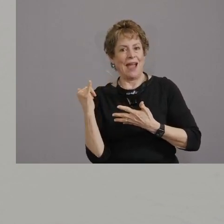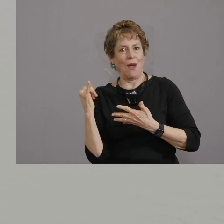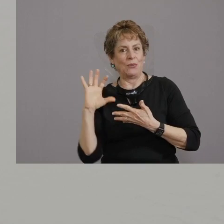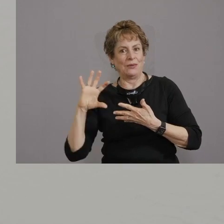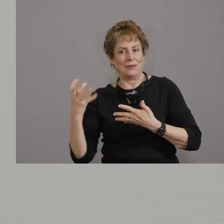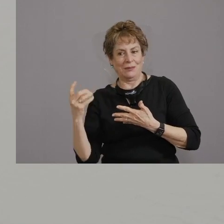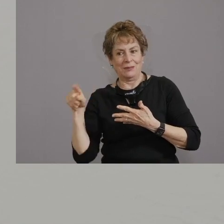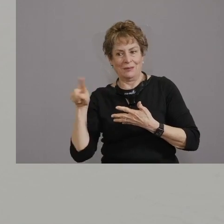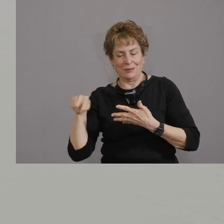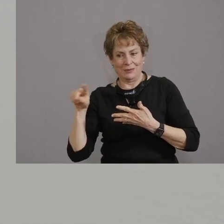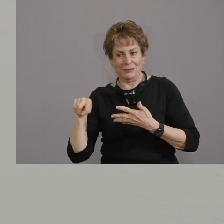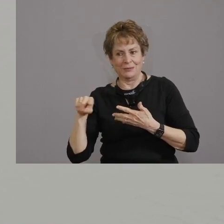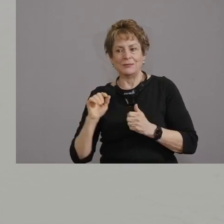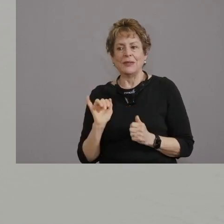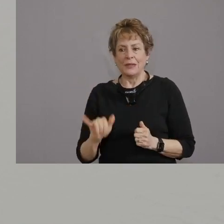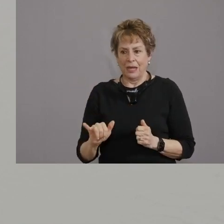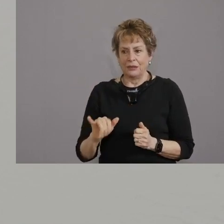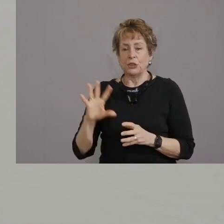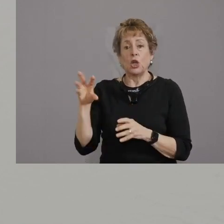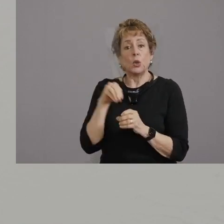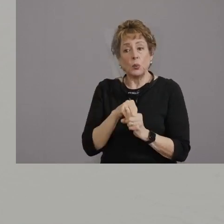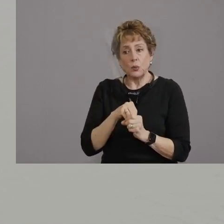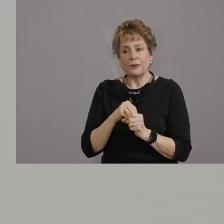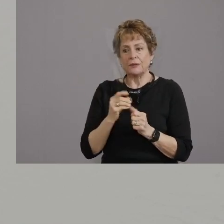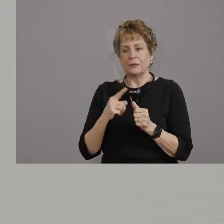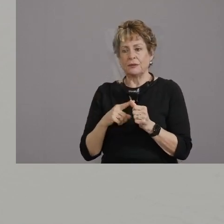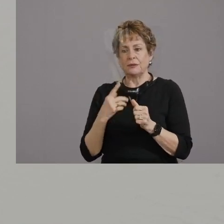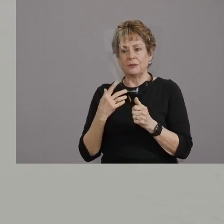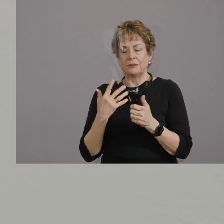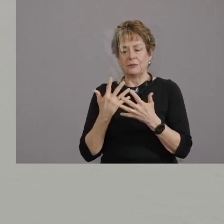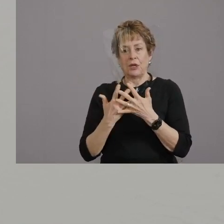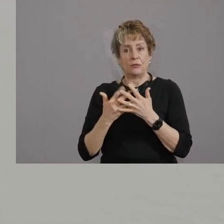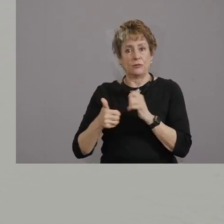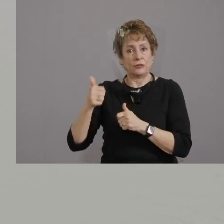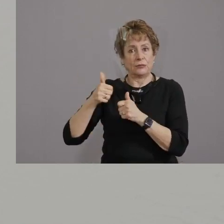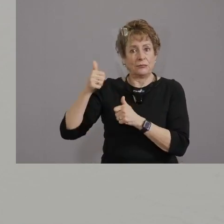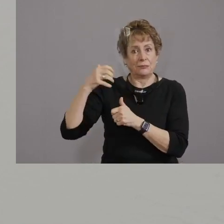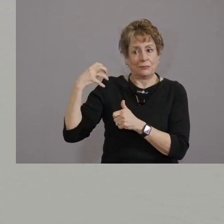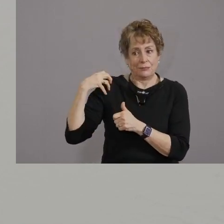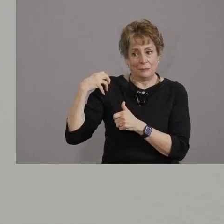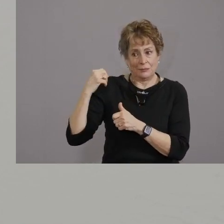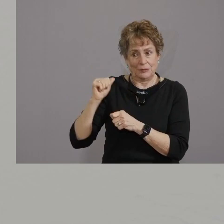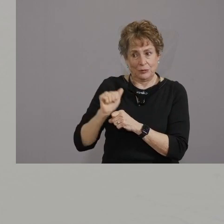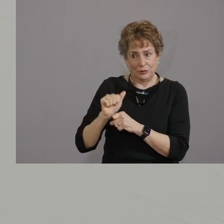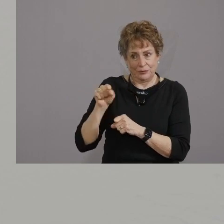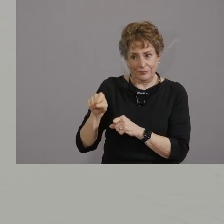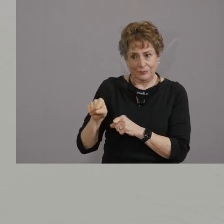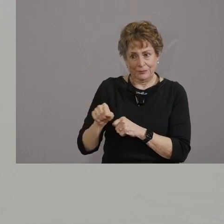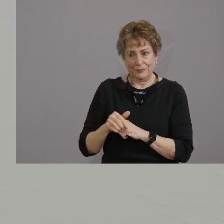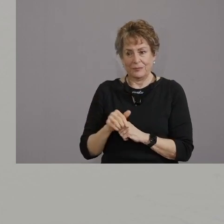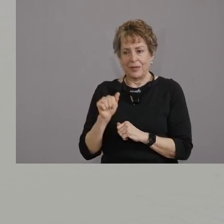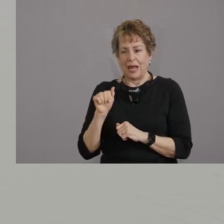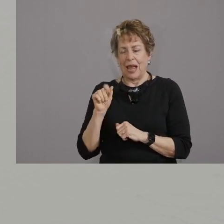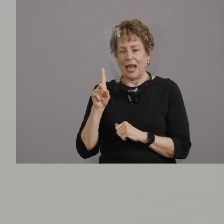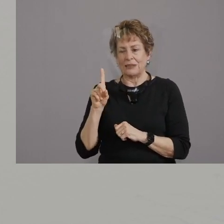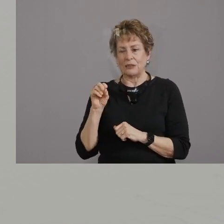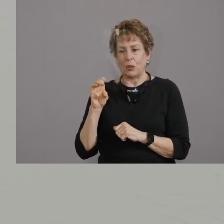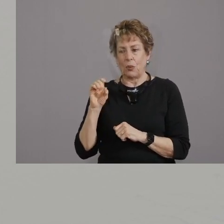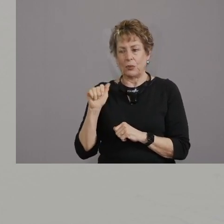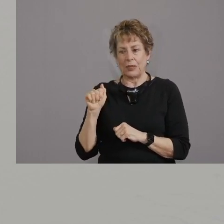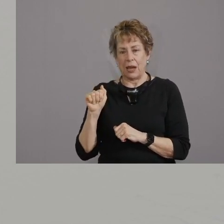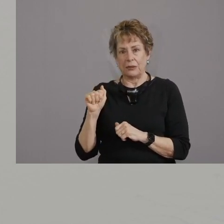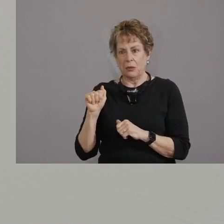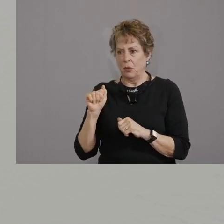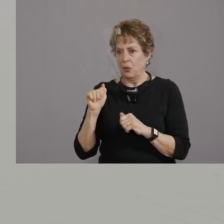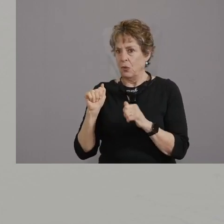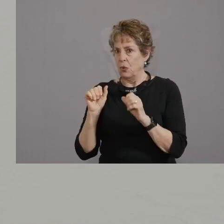correctional officers. I believe ADOA was working with one of the prison facilities today to vaccinate the correctional officers out